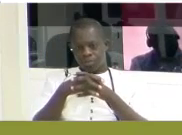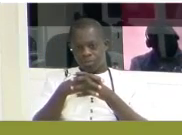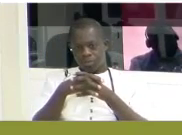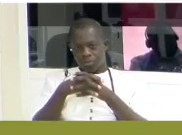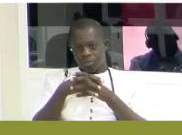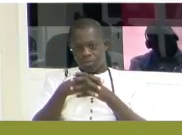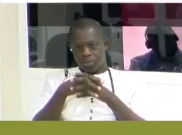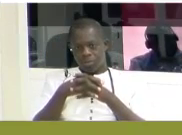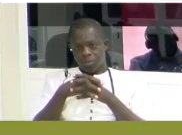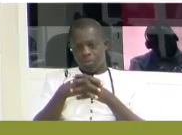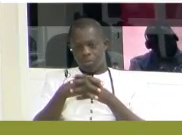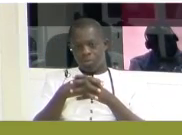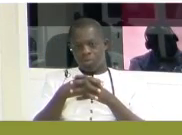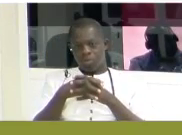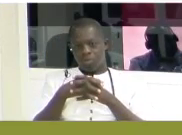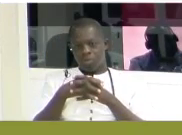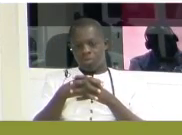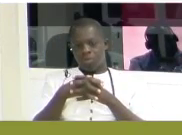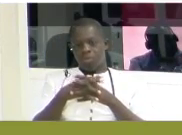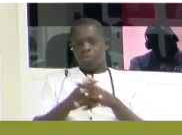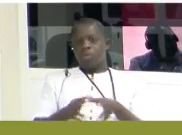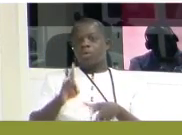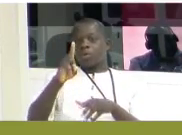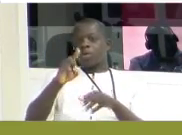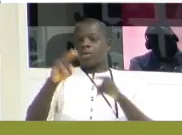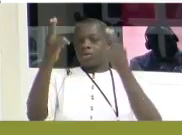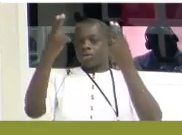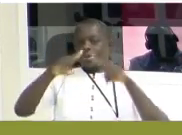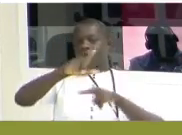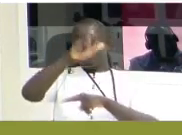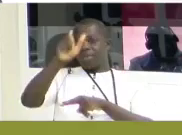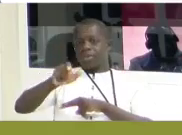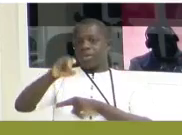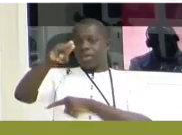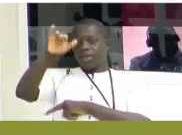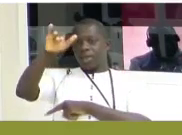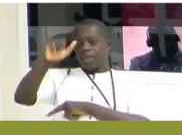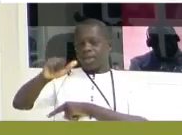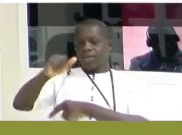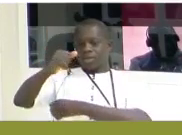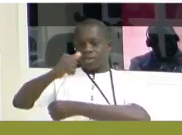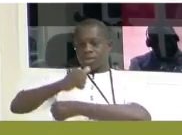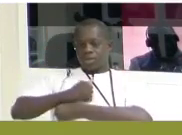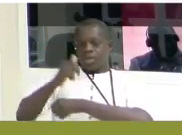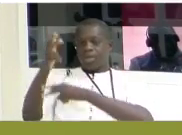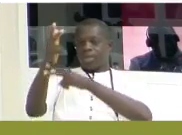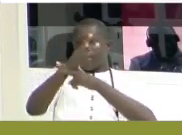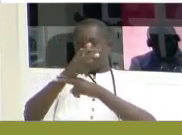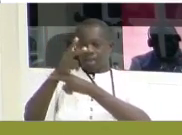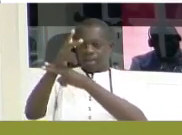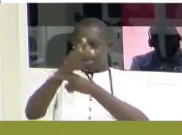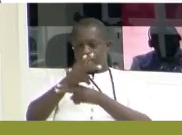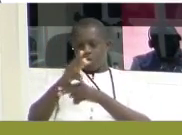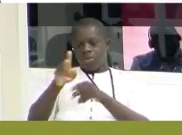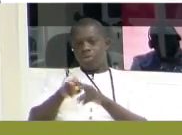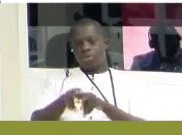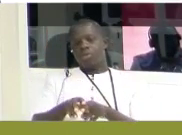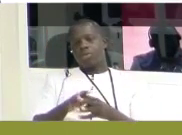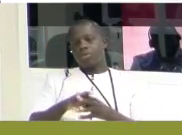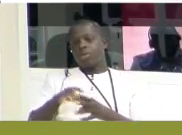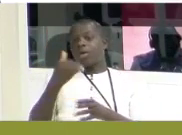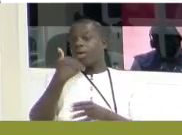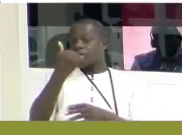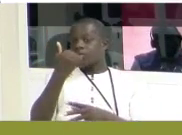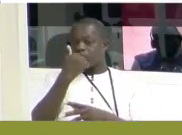One barrister is an NIA security guard, came with 2 other officers, soldiers, sorry. So they asked for Malik,